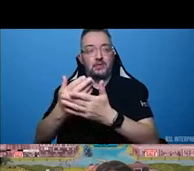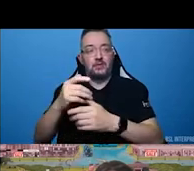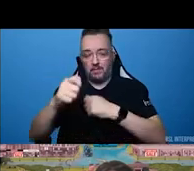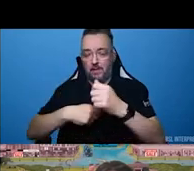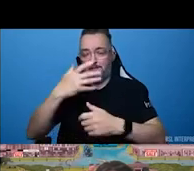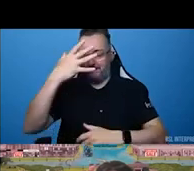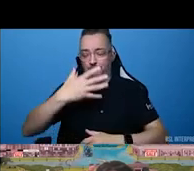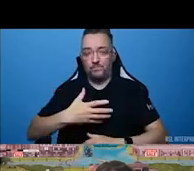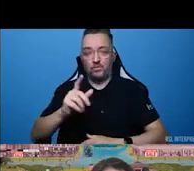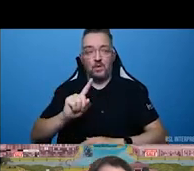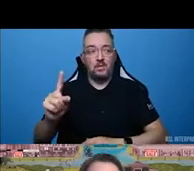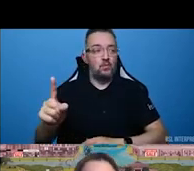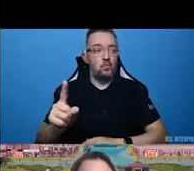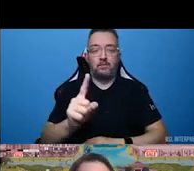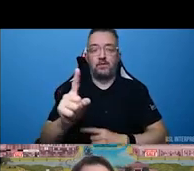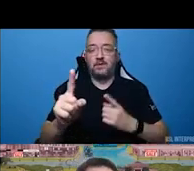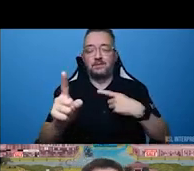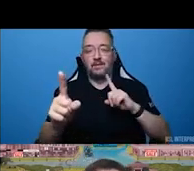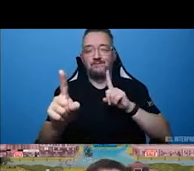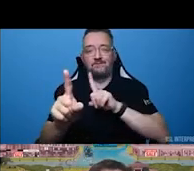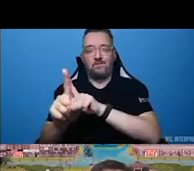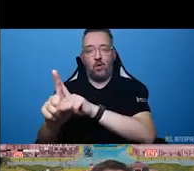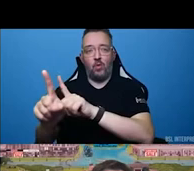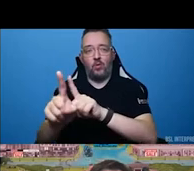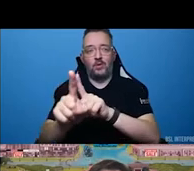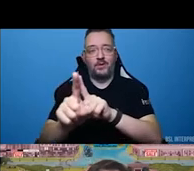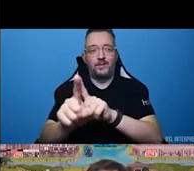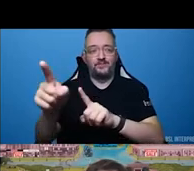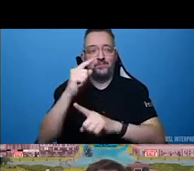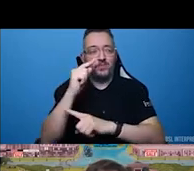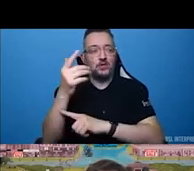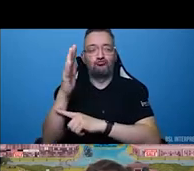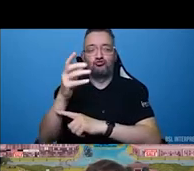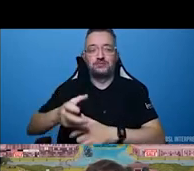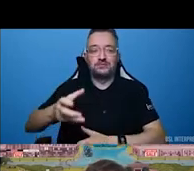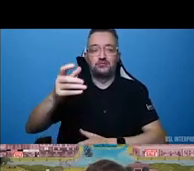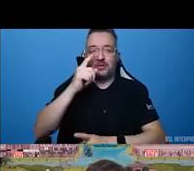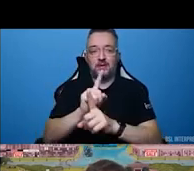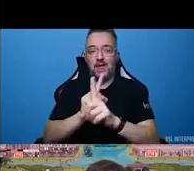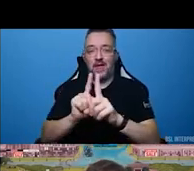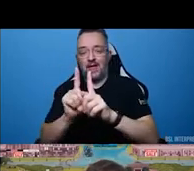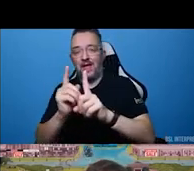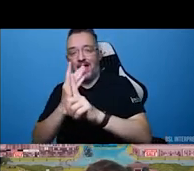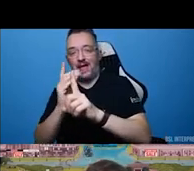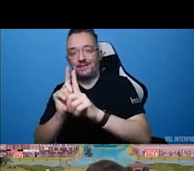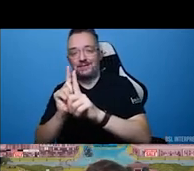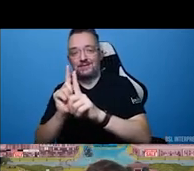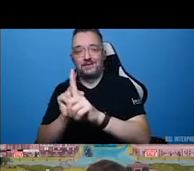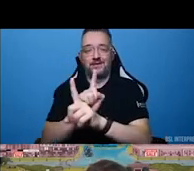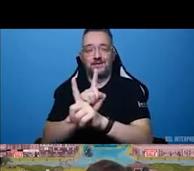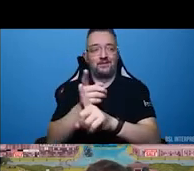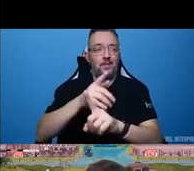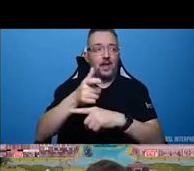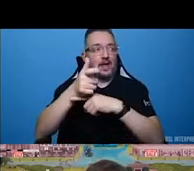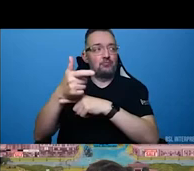And as you move around the room, it kind of follows you. But there's these large tree trunks that you can hide behind if you want to camouflage yourself and conceal yourself from the cameras.